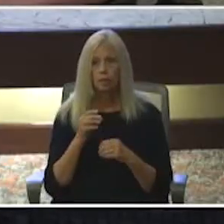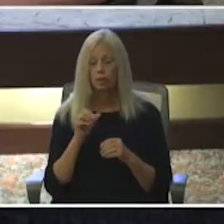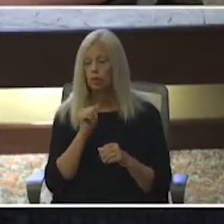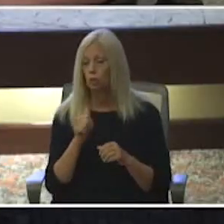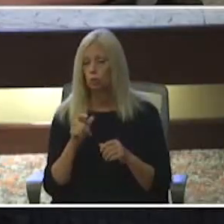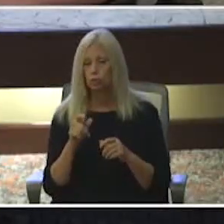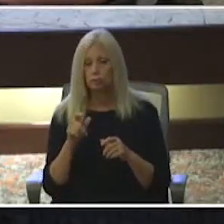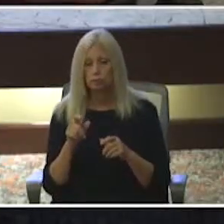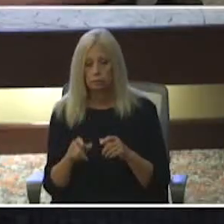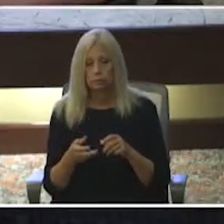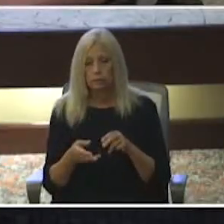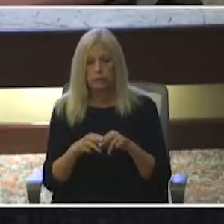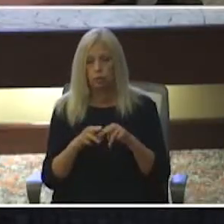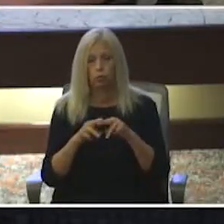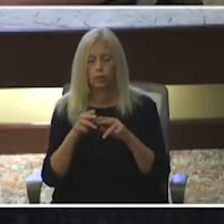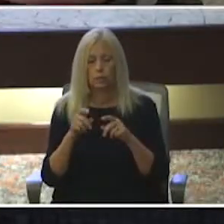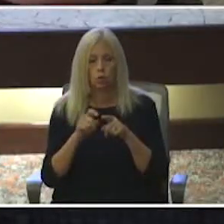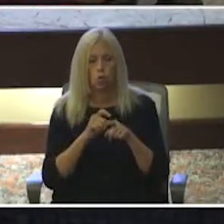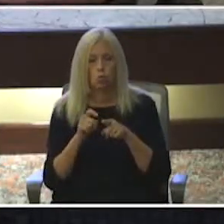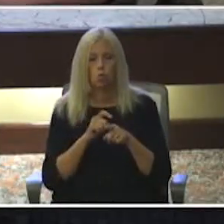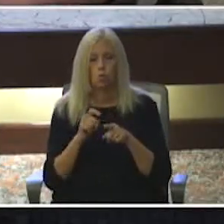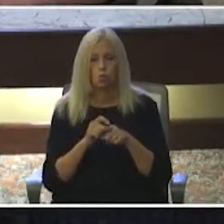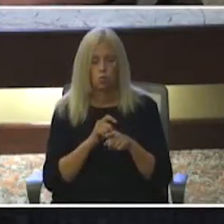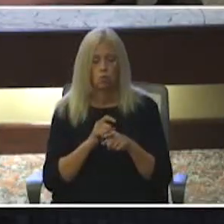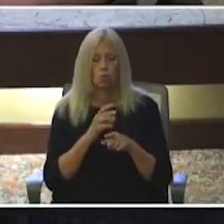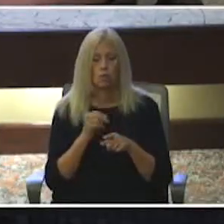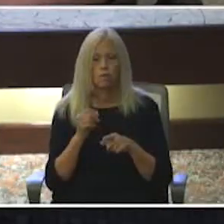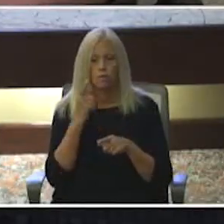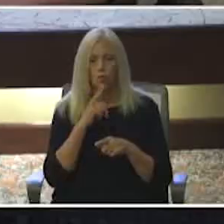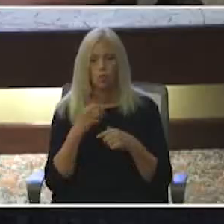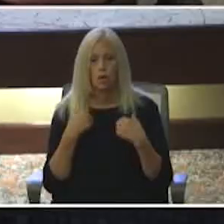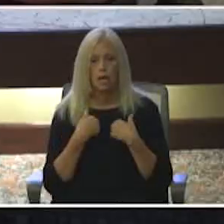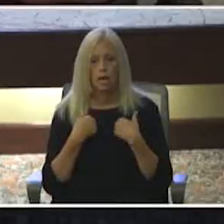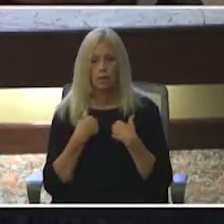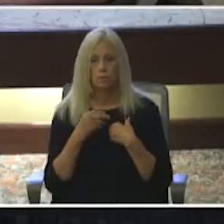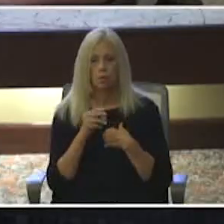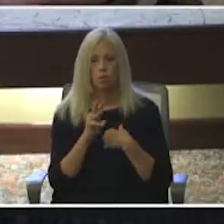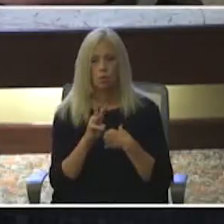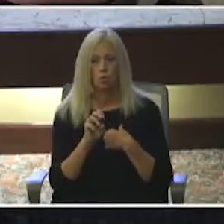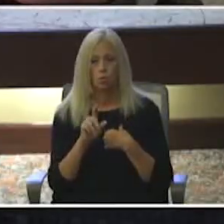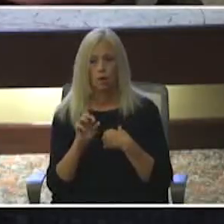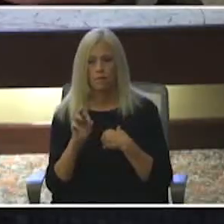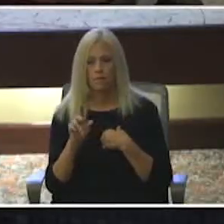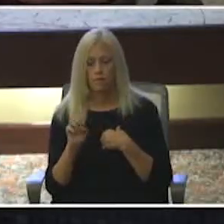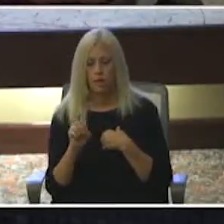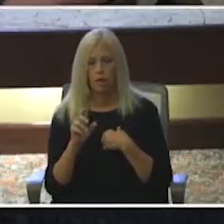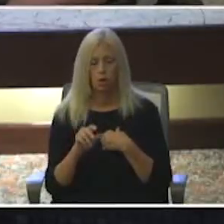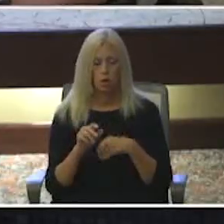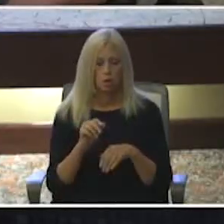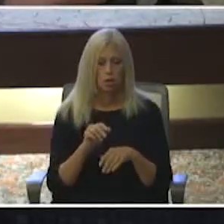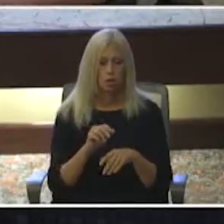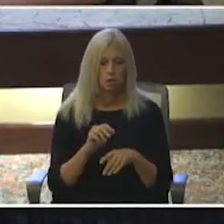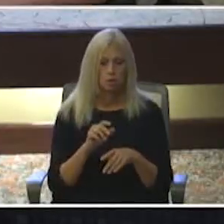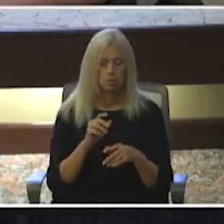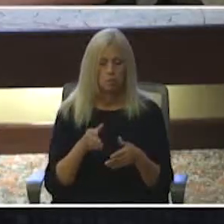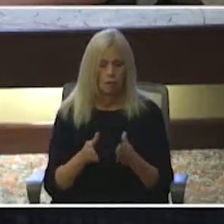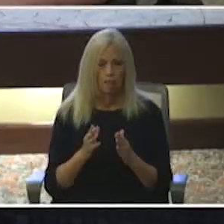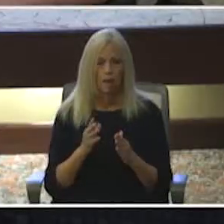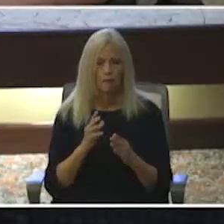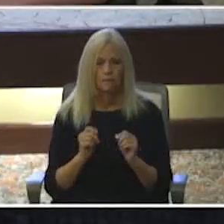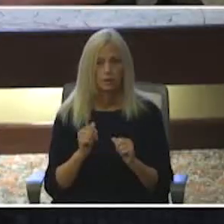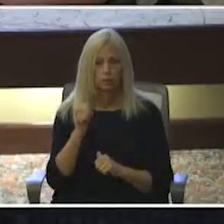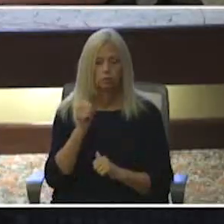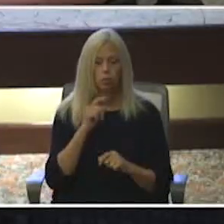calls concerning animal welfare and reducing animal protection workload and allowing faster response to priority